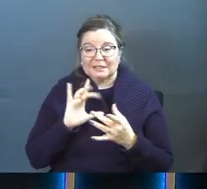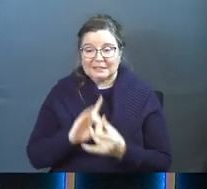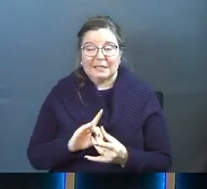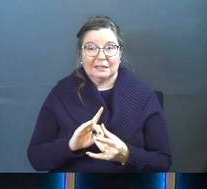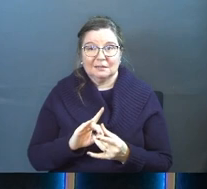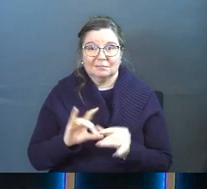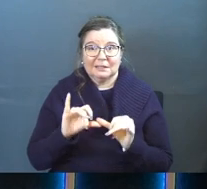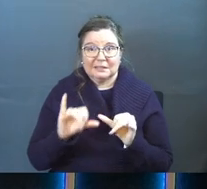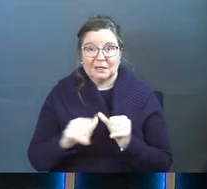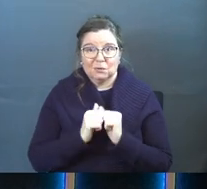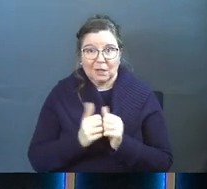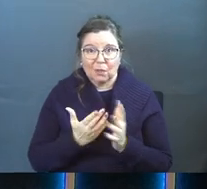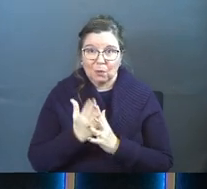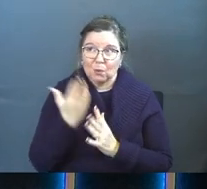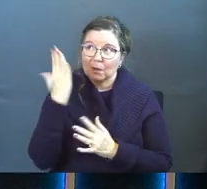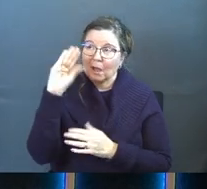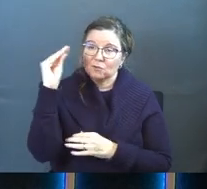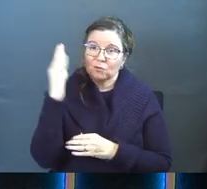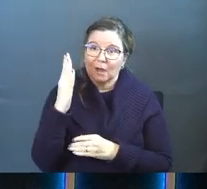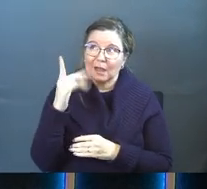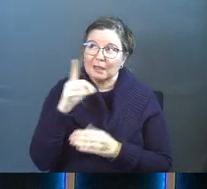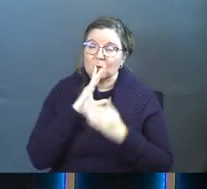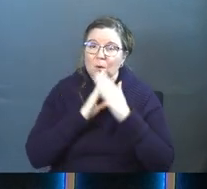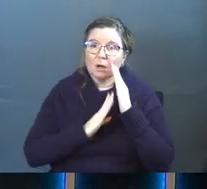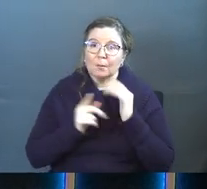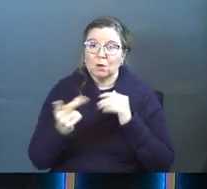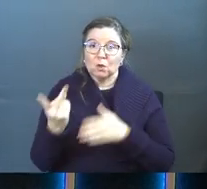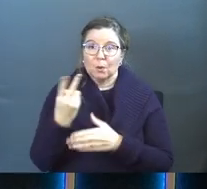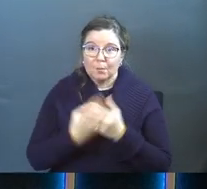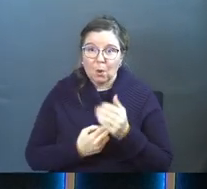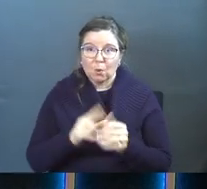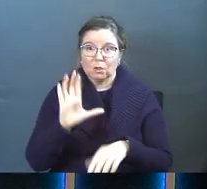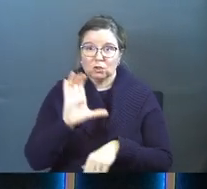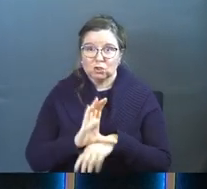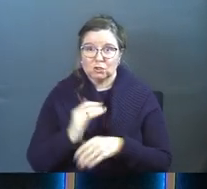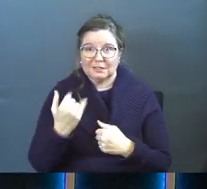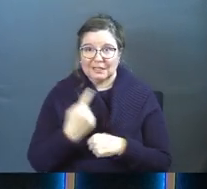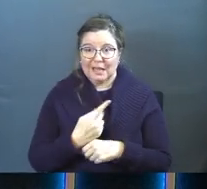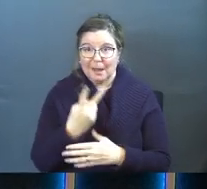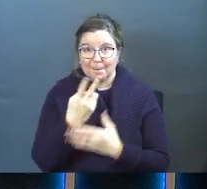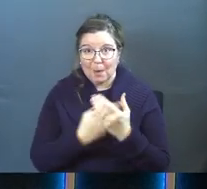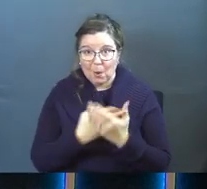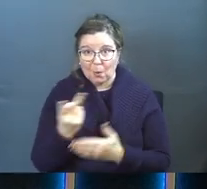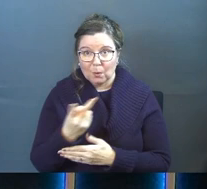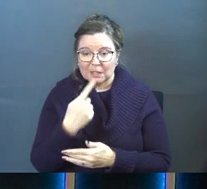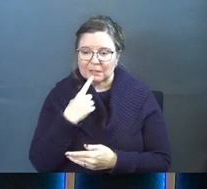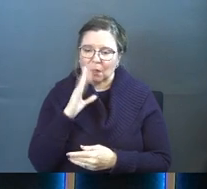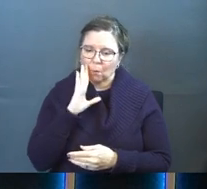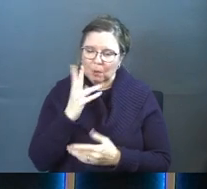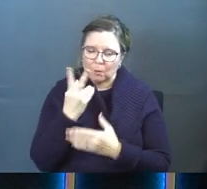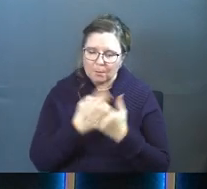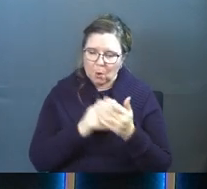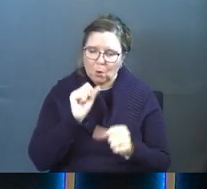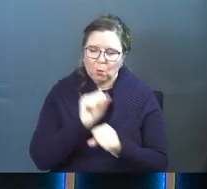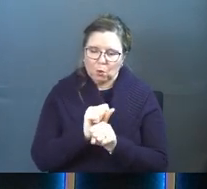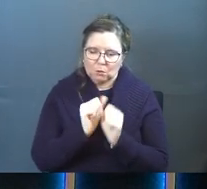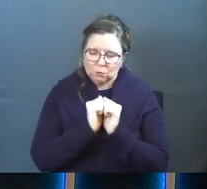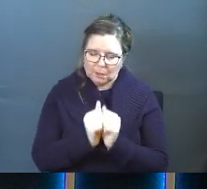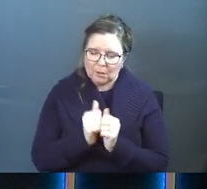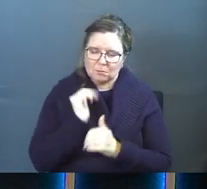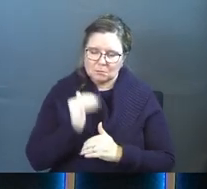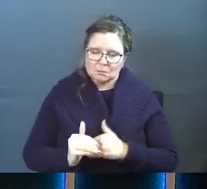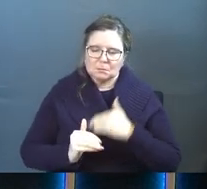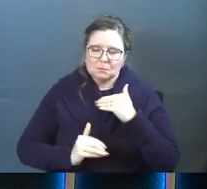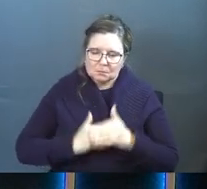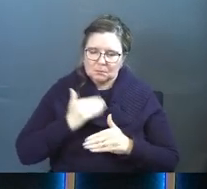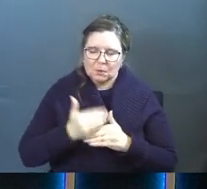God's grace and that God would humble you both in church today and you would say, we're going to work on this.